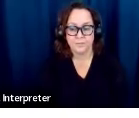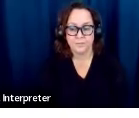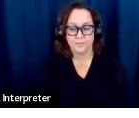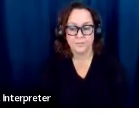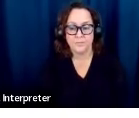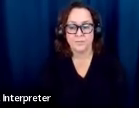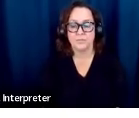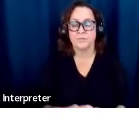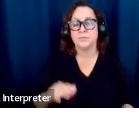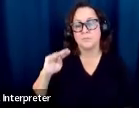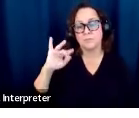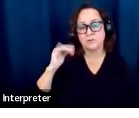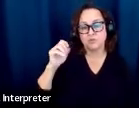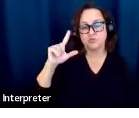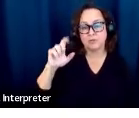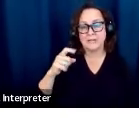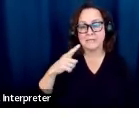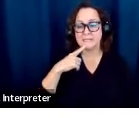they